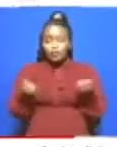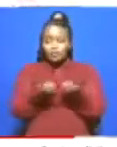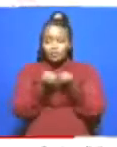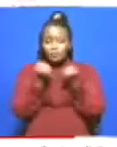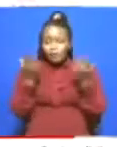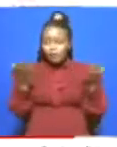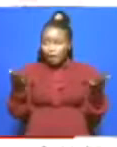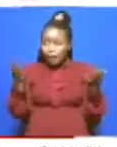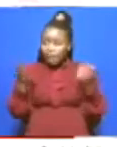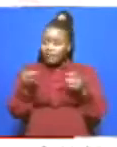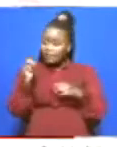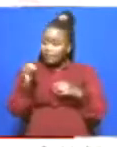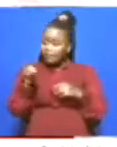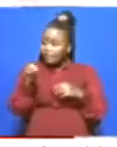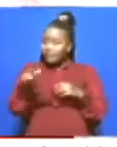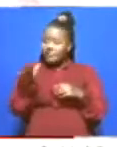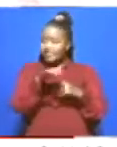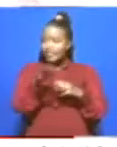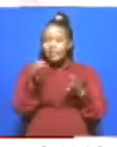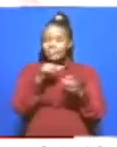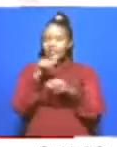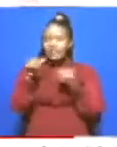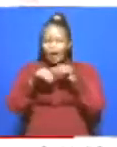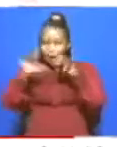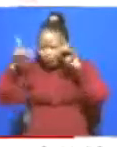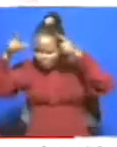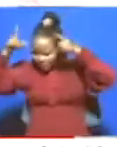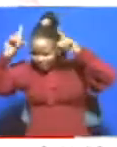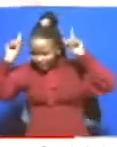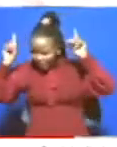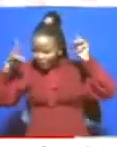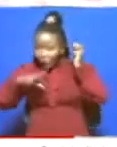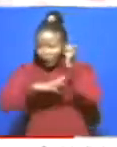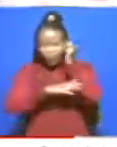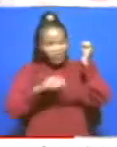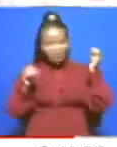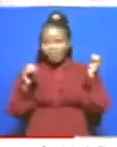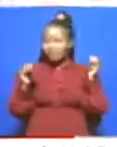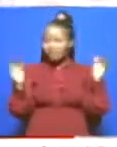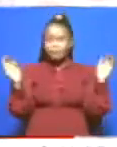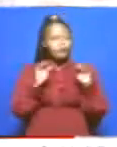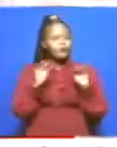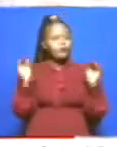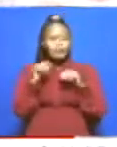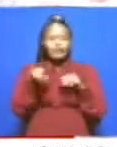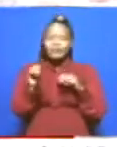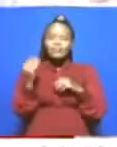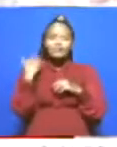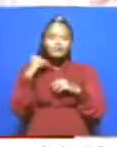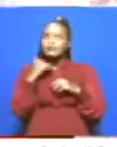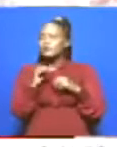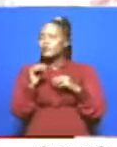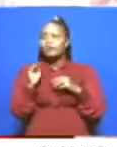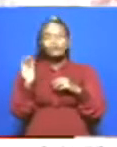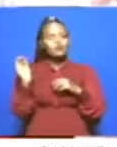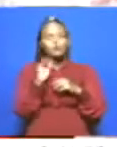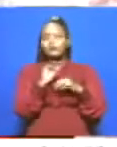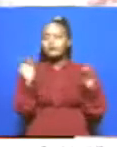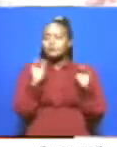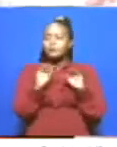no longer cattle rustling. It is no longer robbery. What is happening in Muchongoi